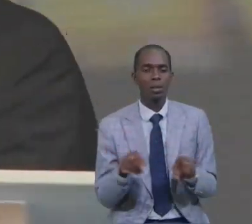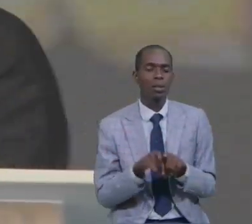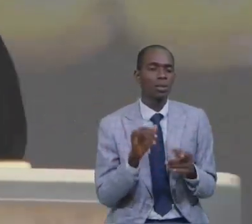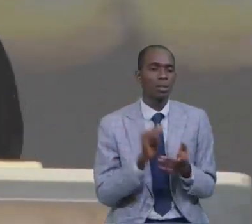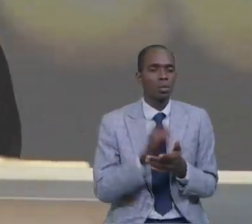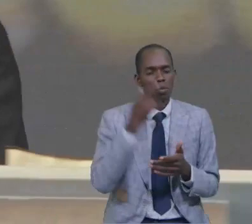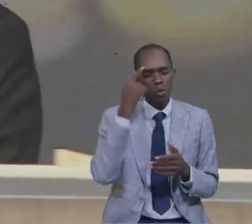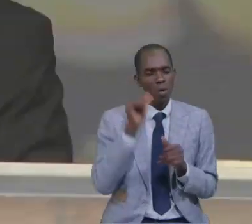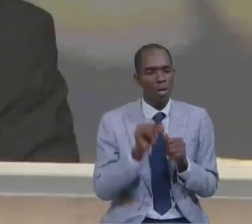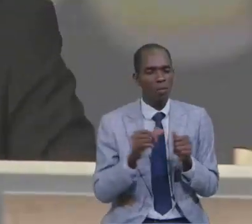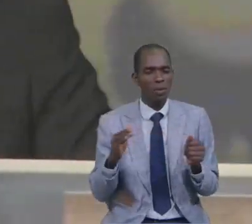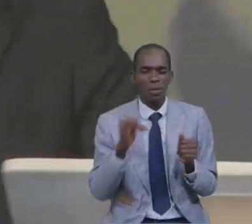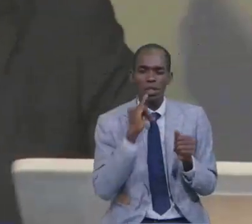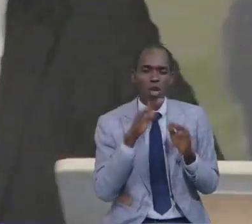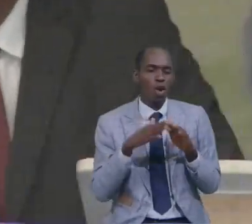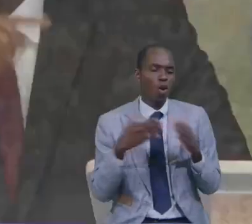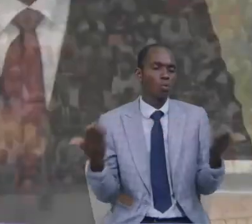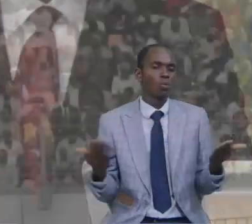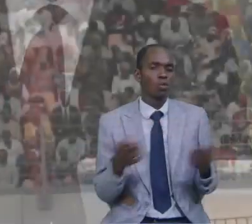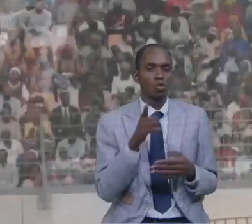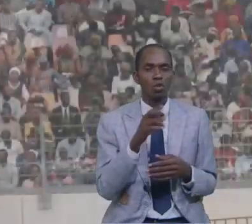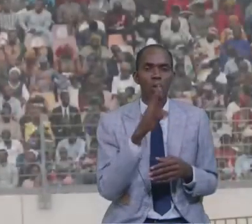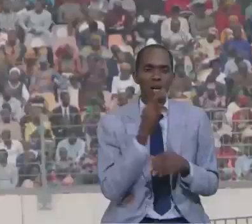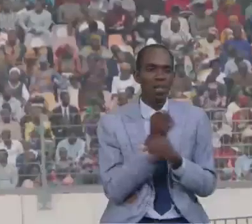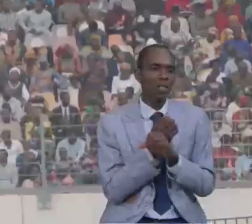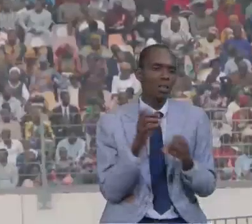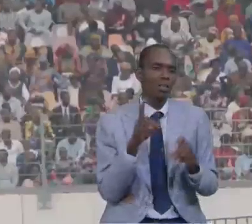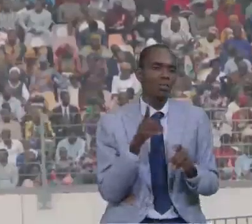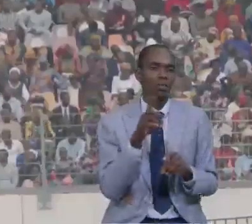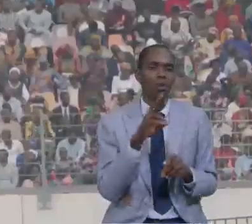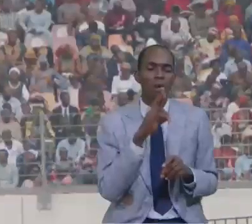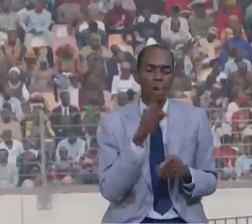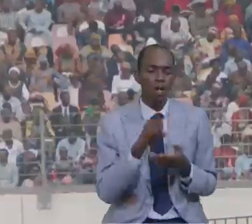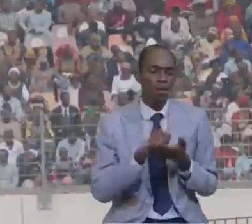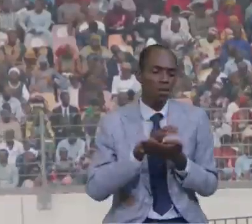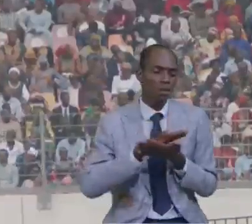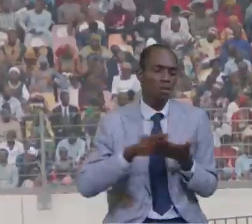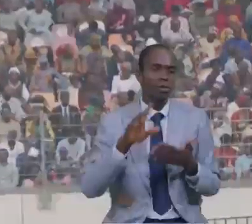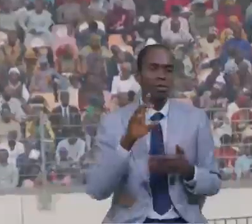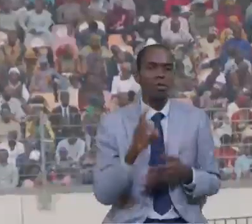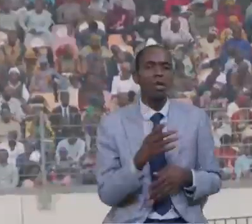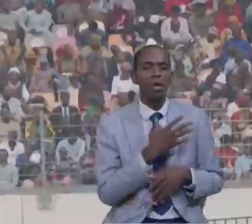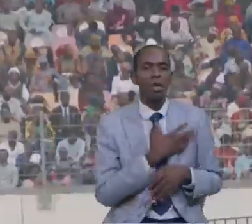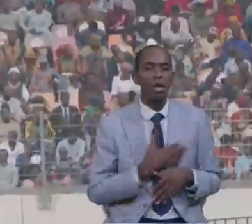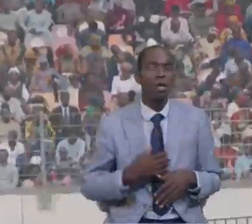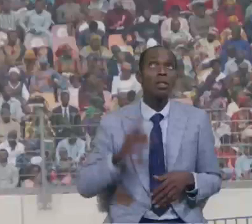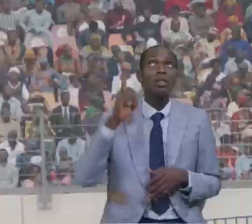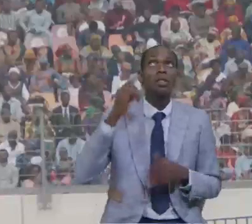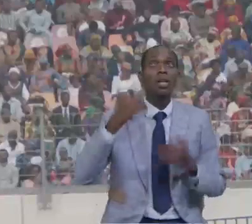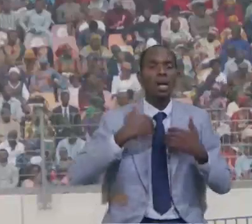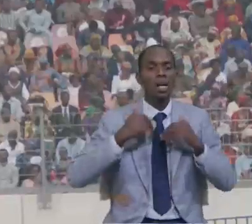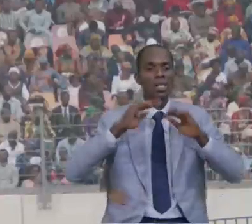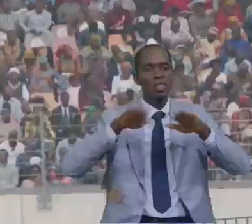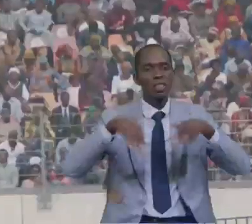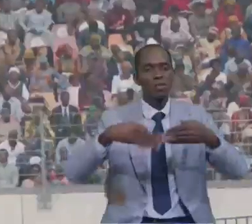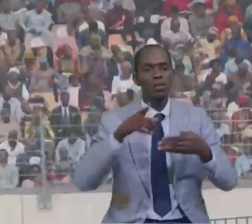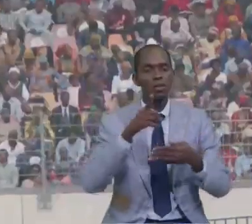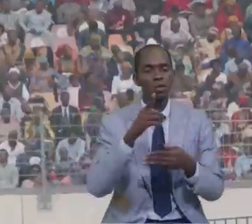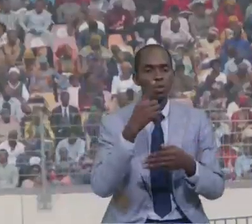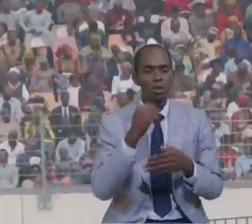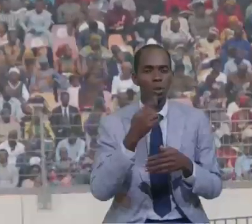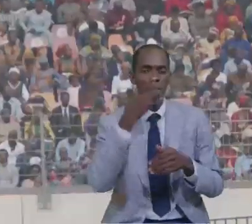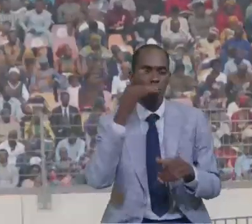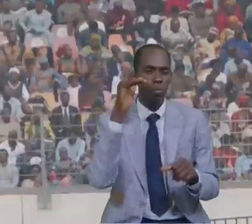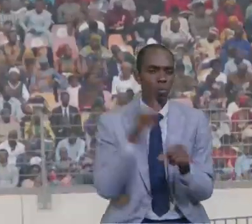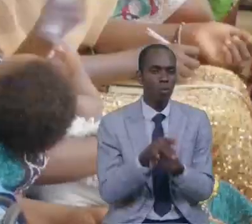you the promise of the divine nature, and you have that nature in you.